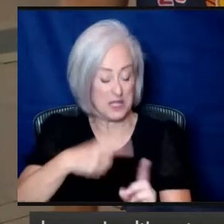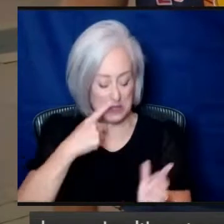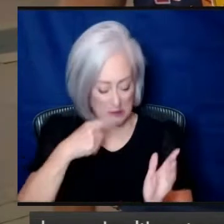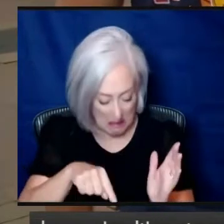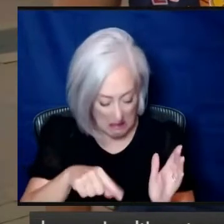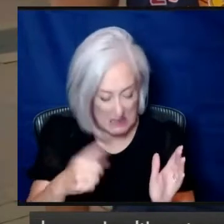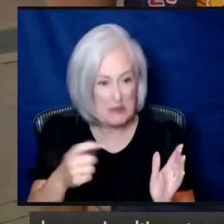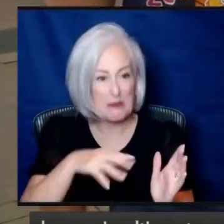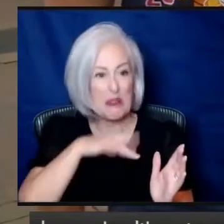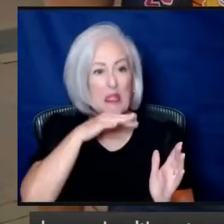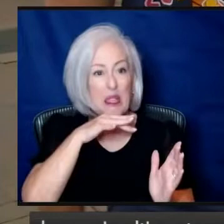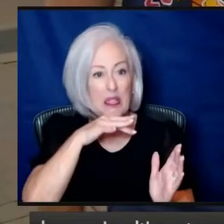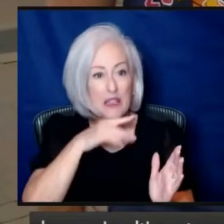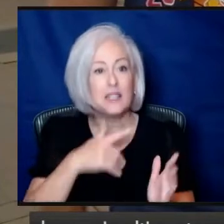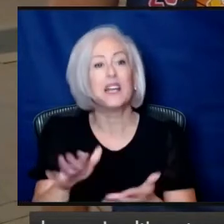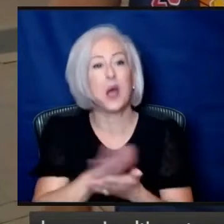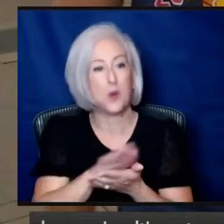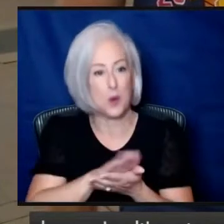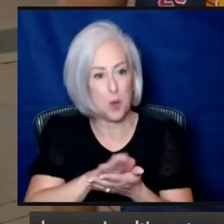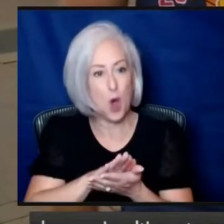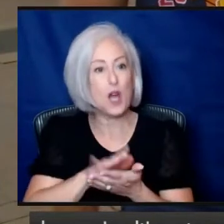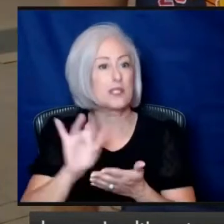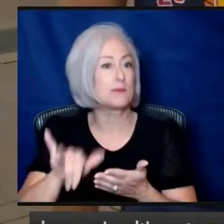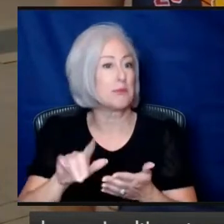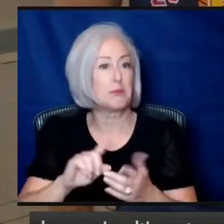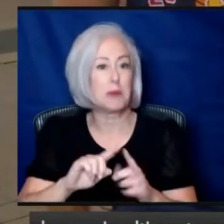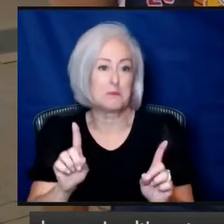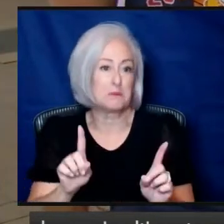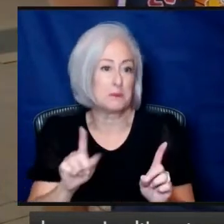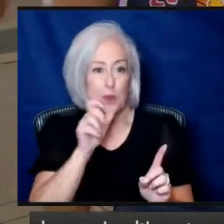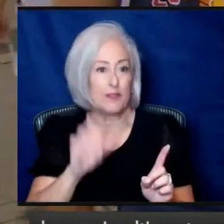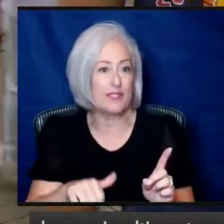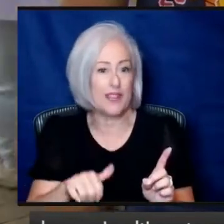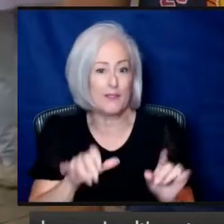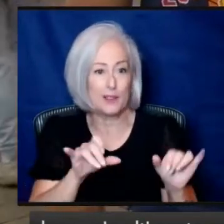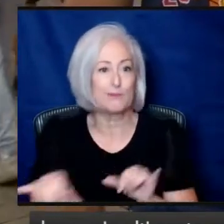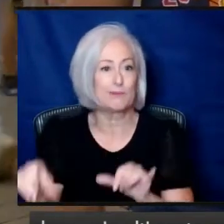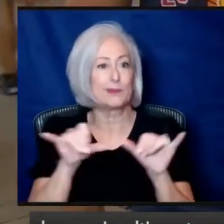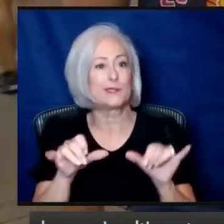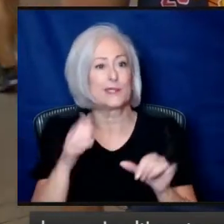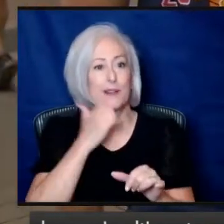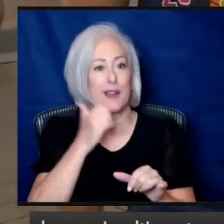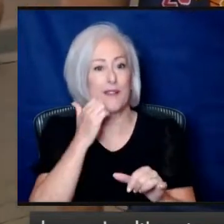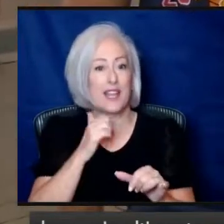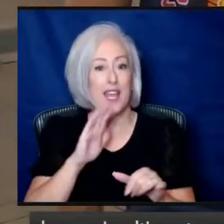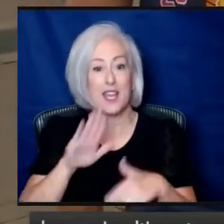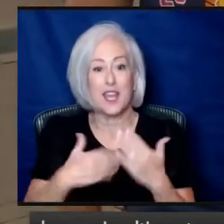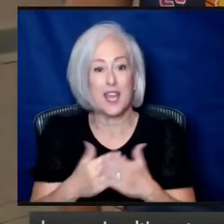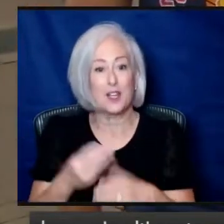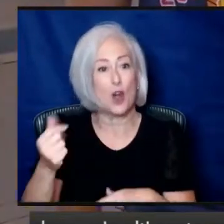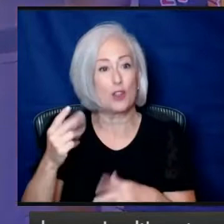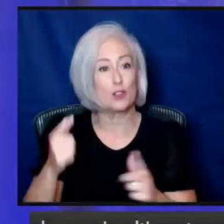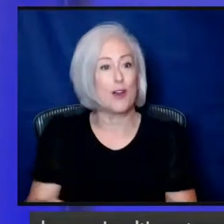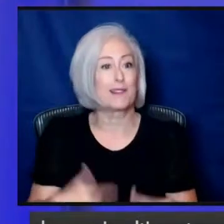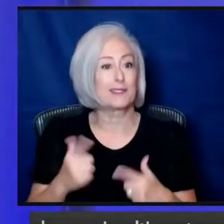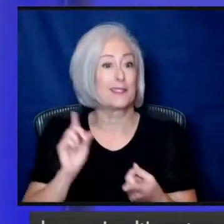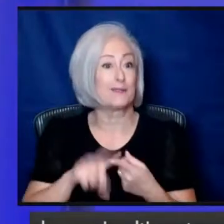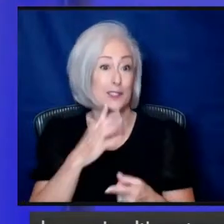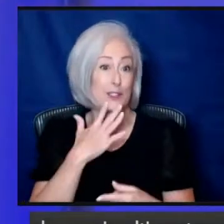I'll wash it out for him, but we've never made that a standard practice, and all of our dogs have lived to be like 15 or 16 years